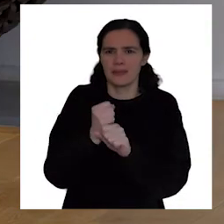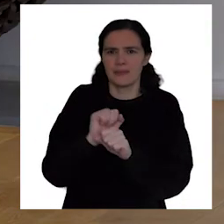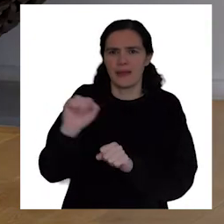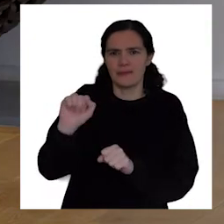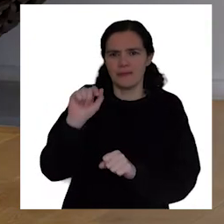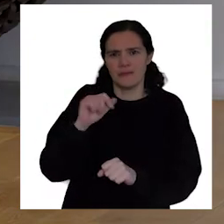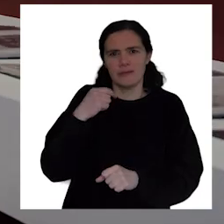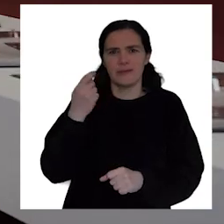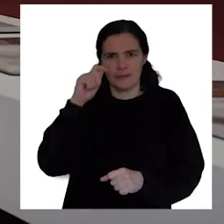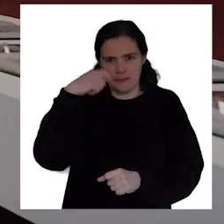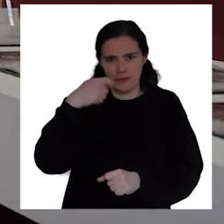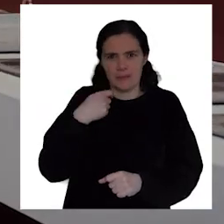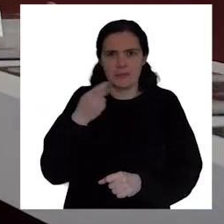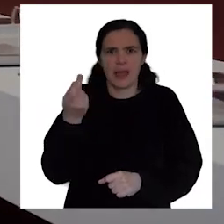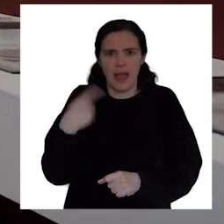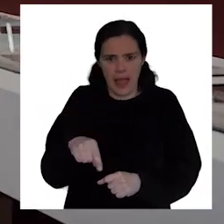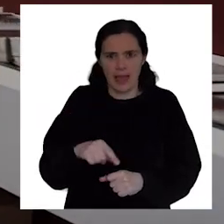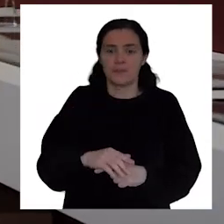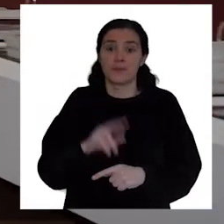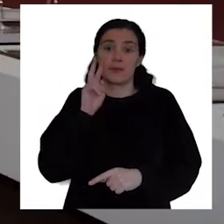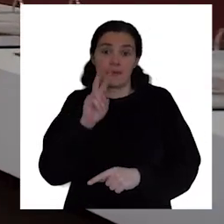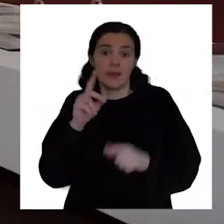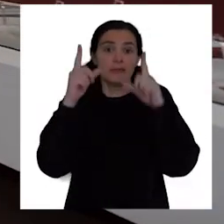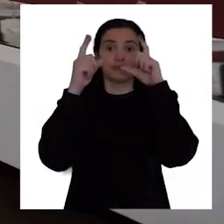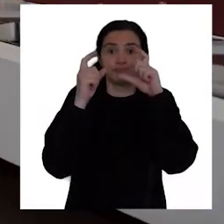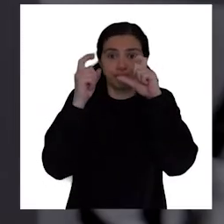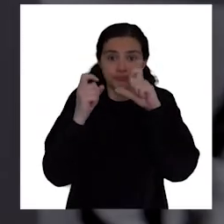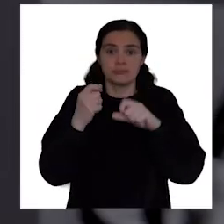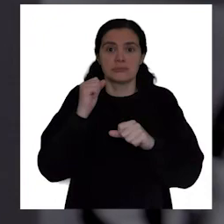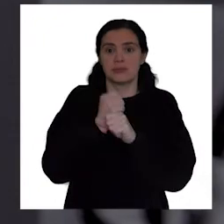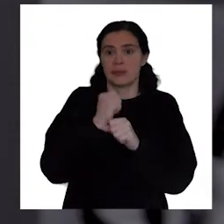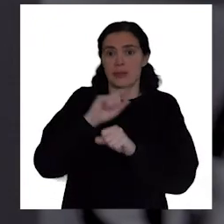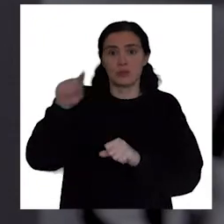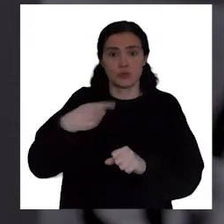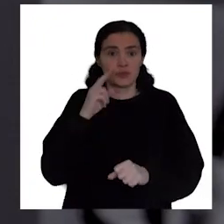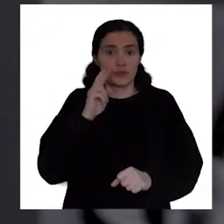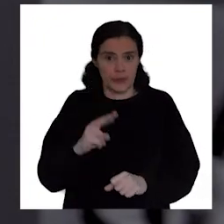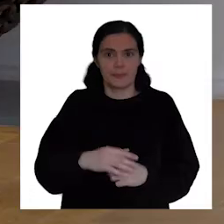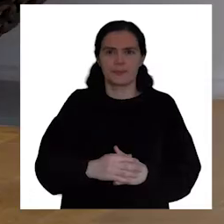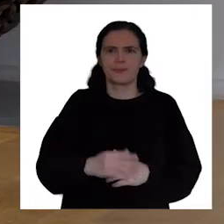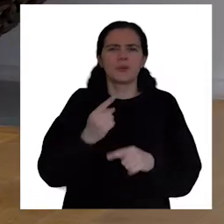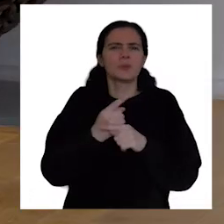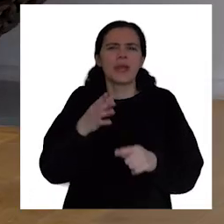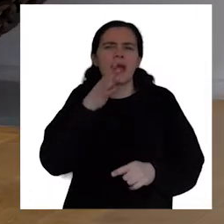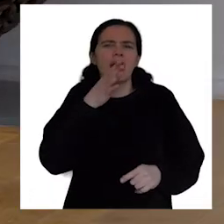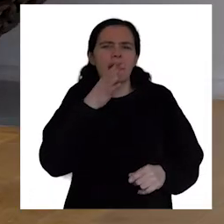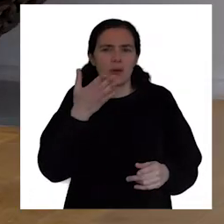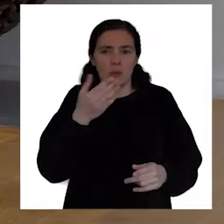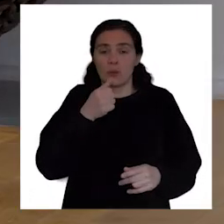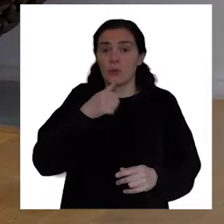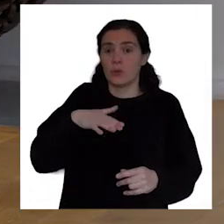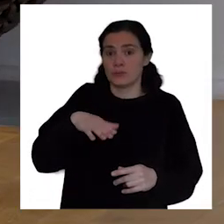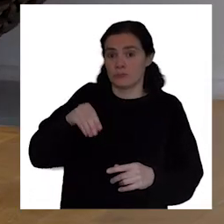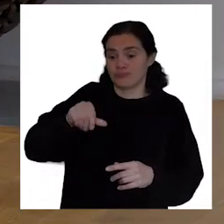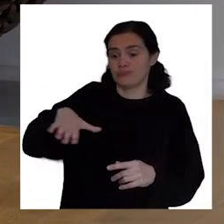Jafa's film. We'll see it in the photos, we'll see it in other works. Why water? Well, he was